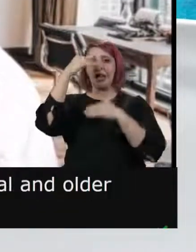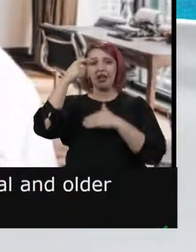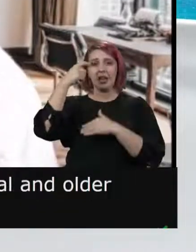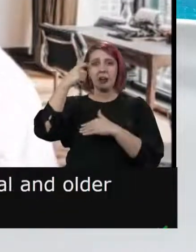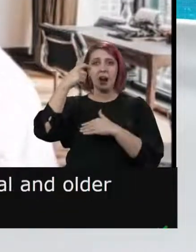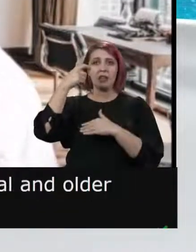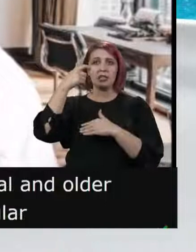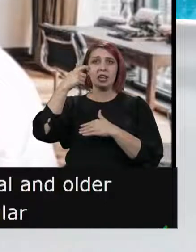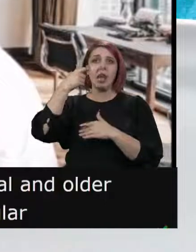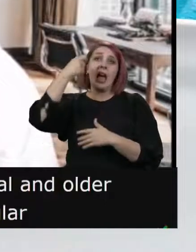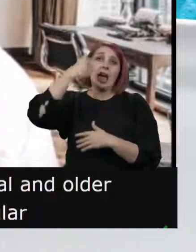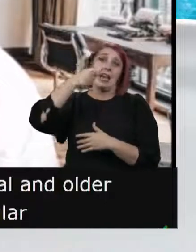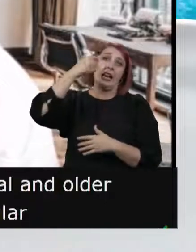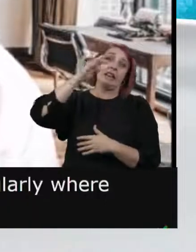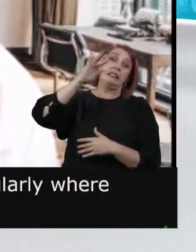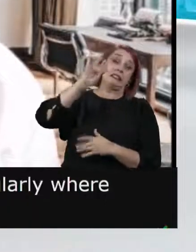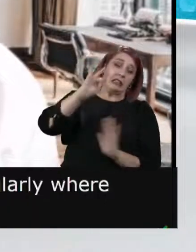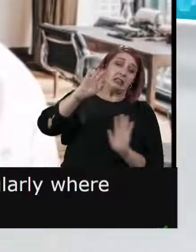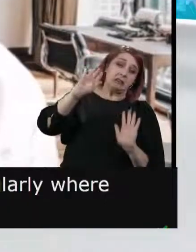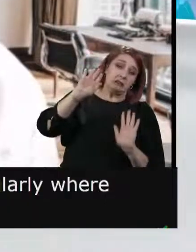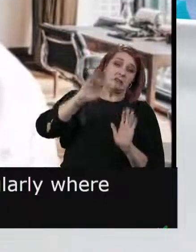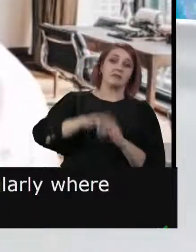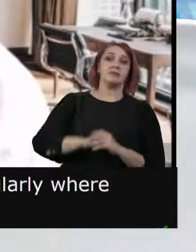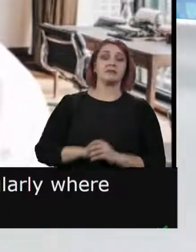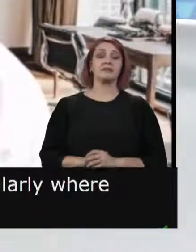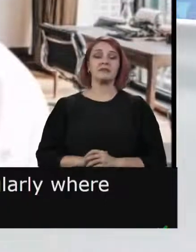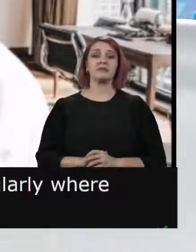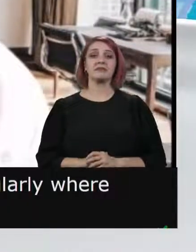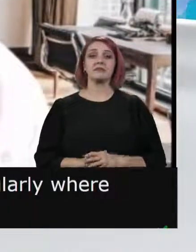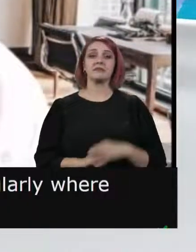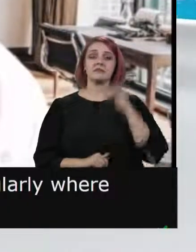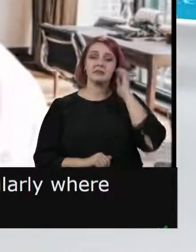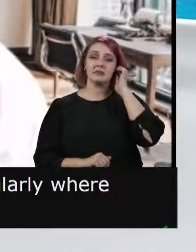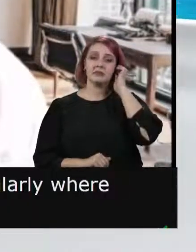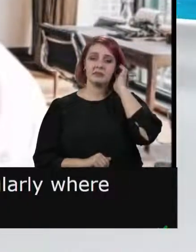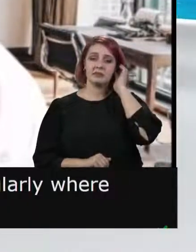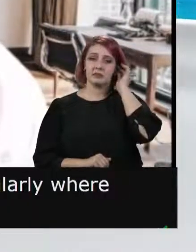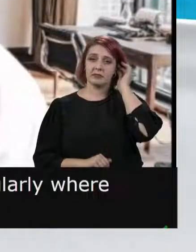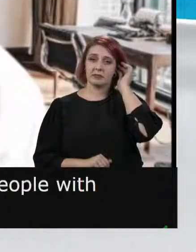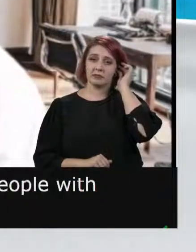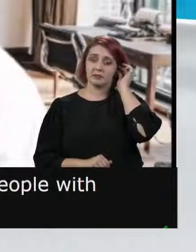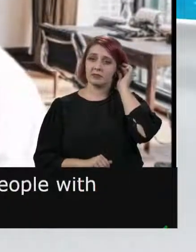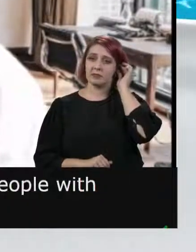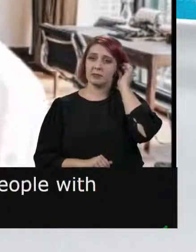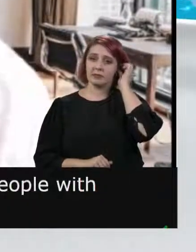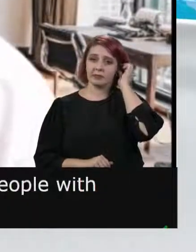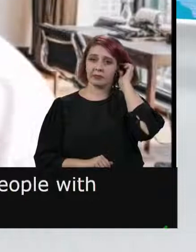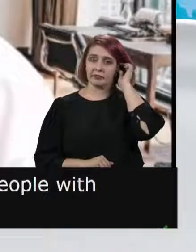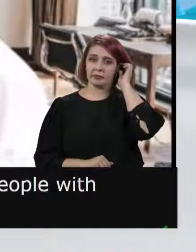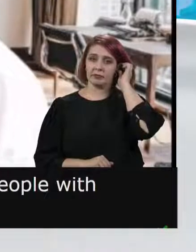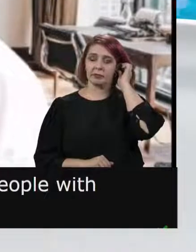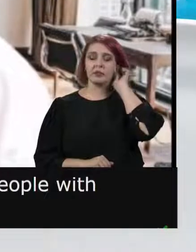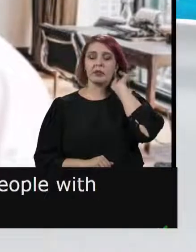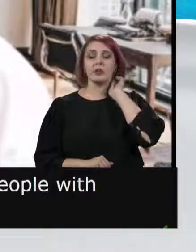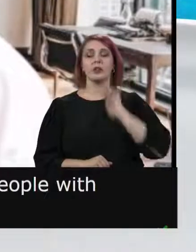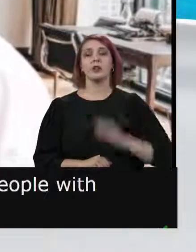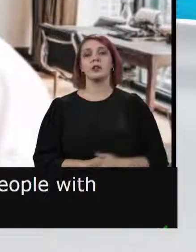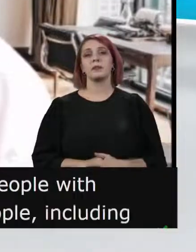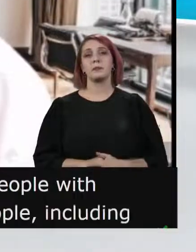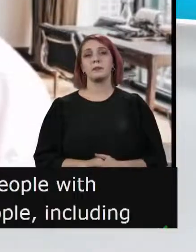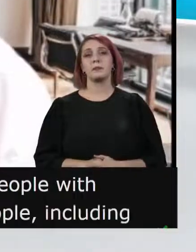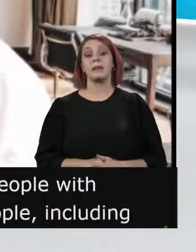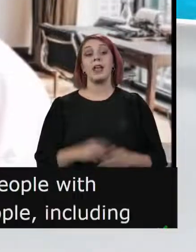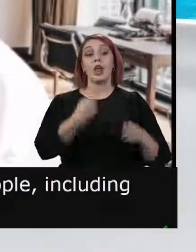designed specifically for small groups of people with disabilities, rather than being accessible to all people, including those small groups of people